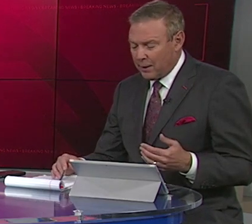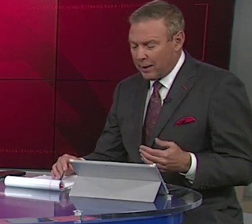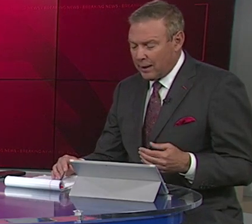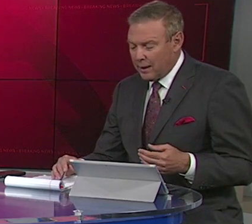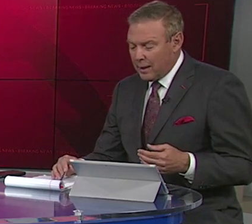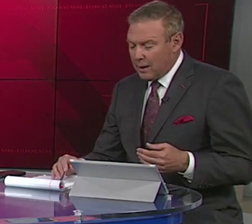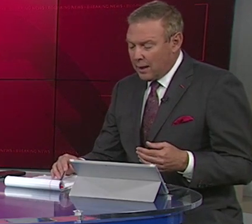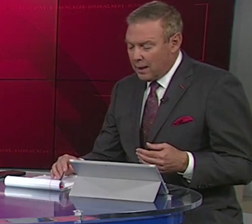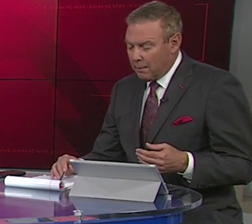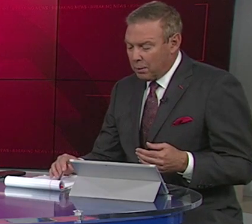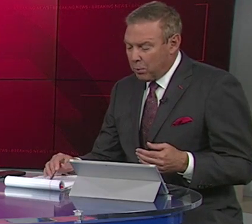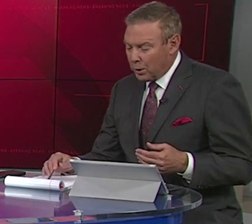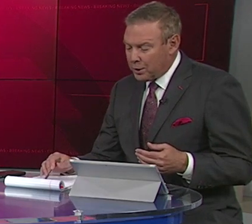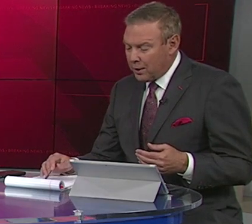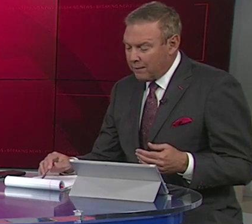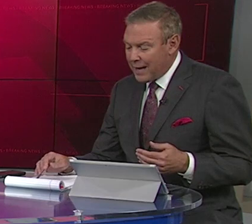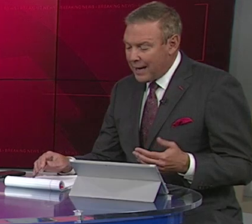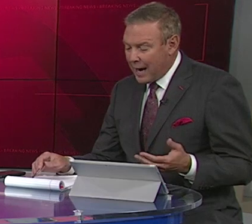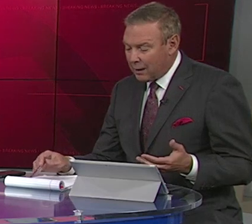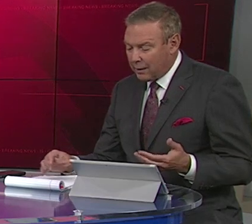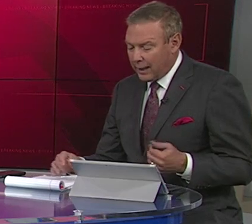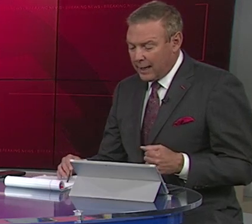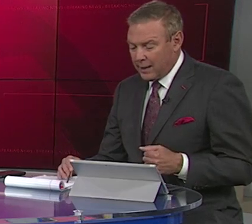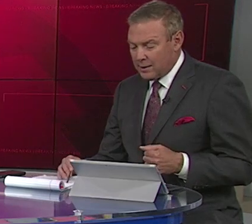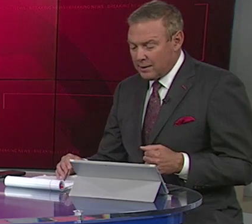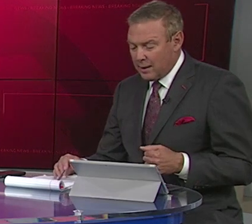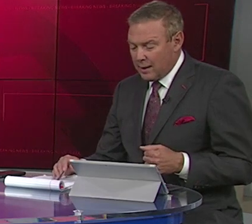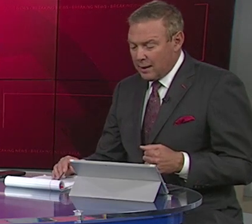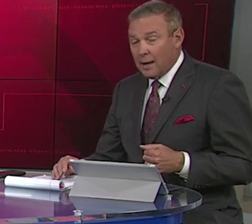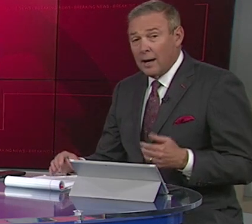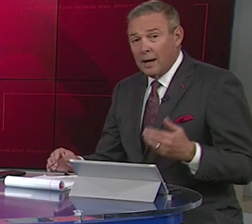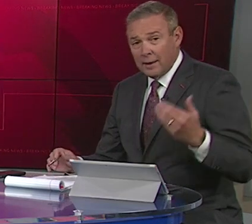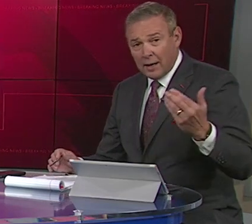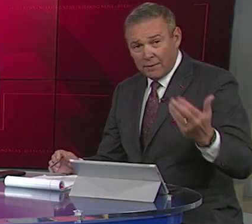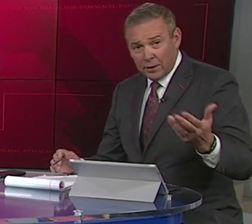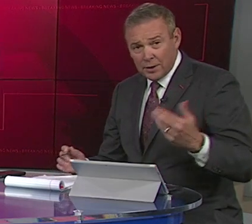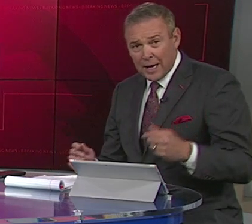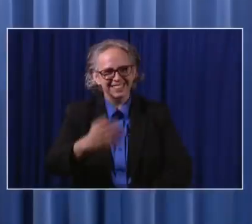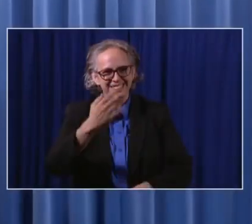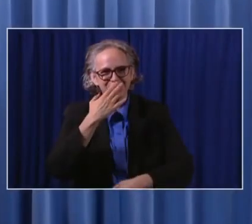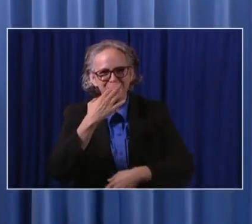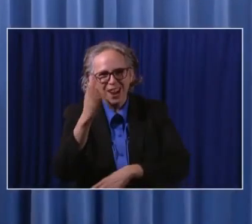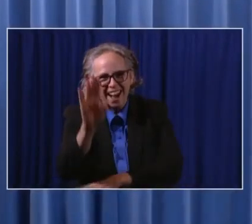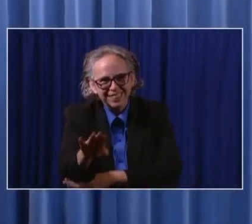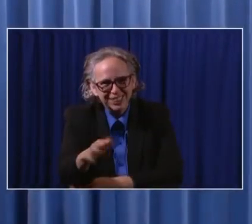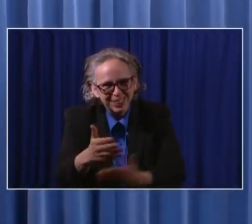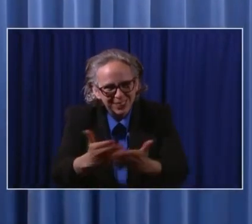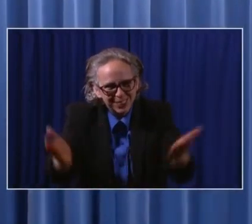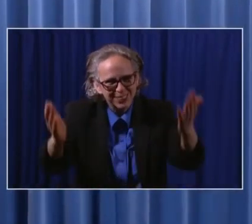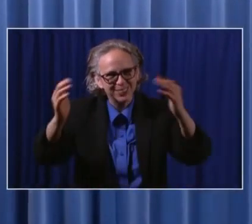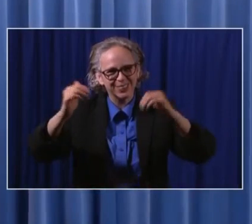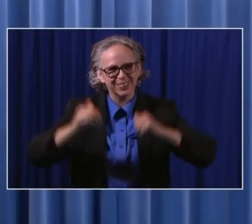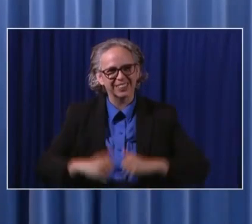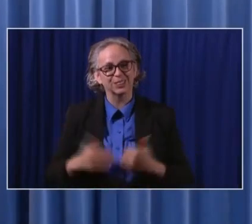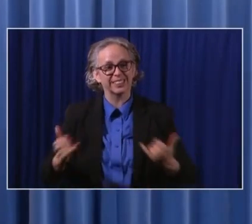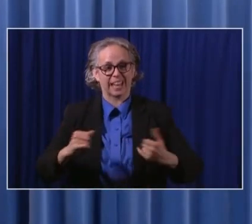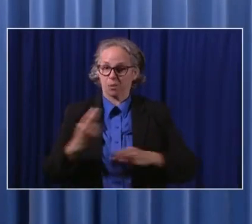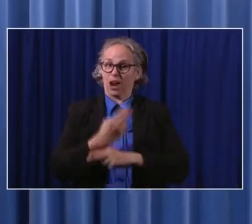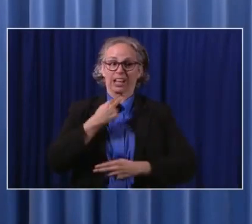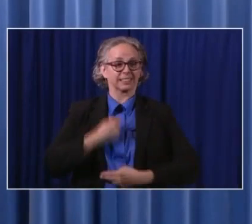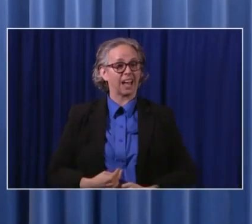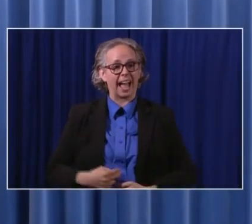sustained period, proportion of non-congregate cases, and the governor is now approaching, so we'll continue that list